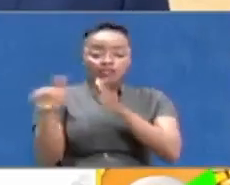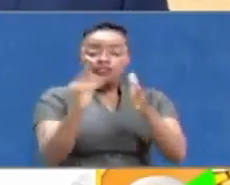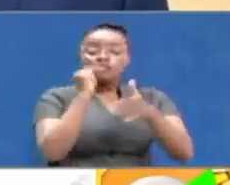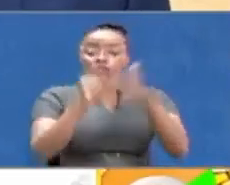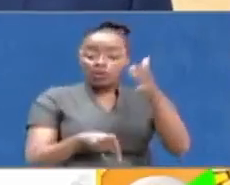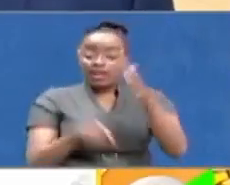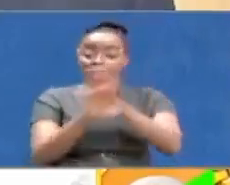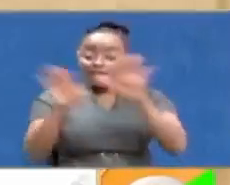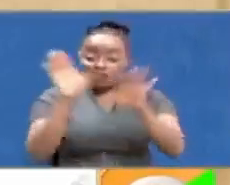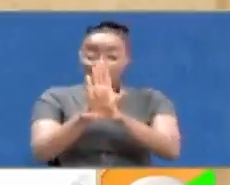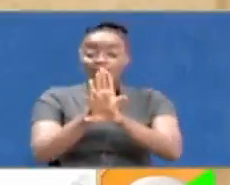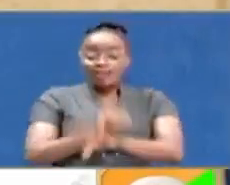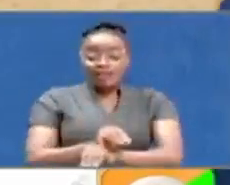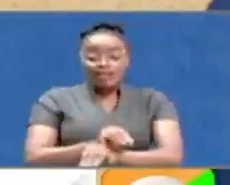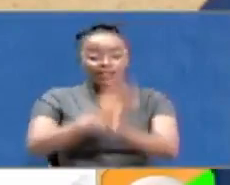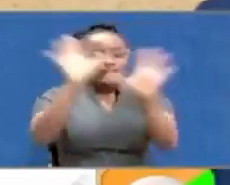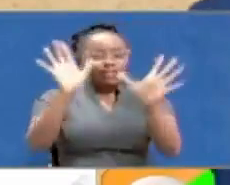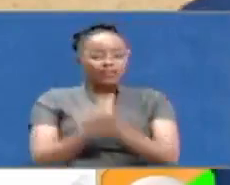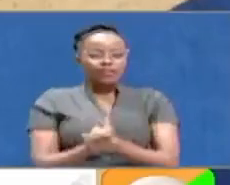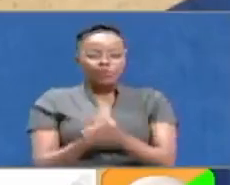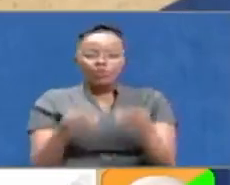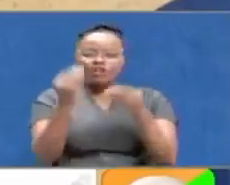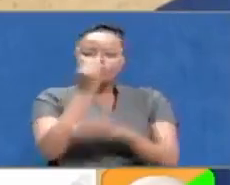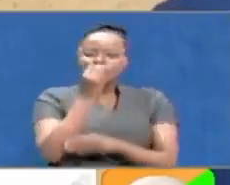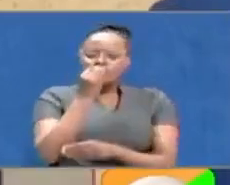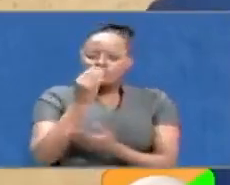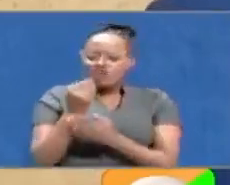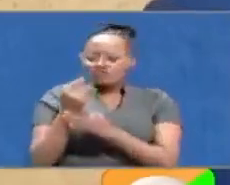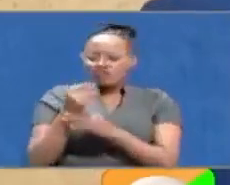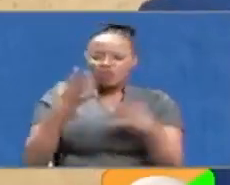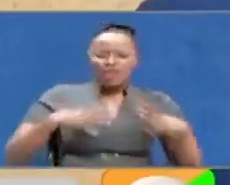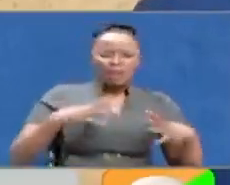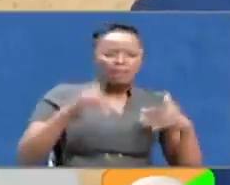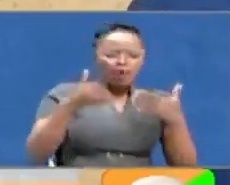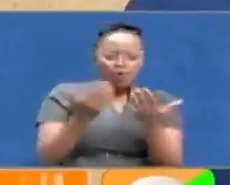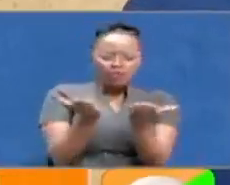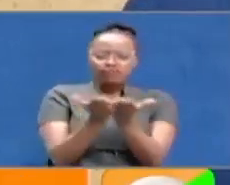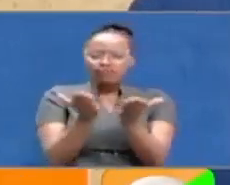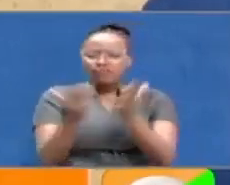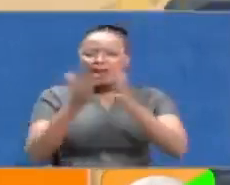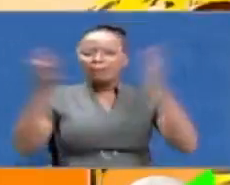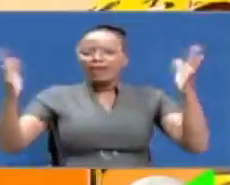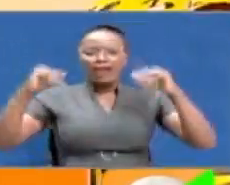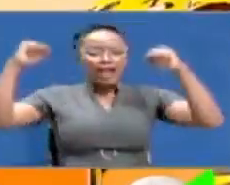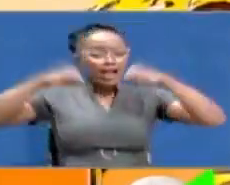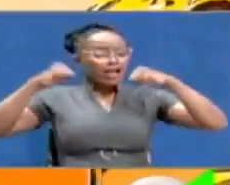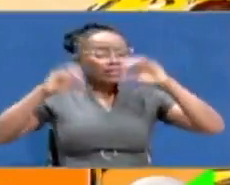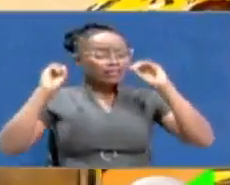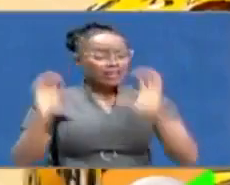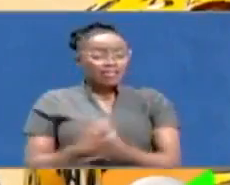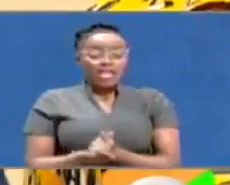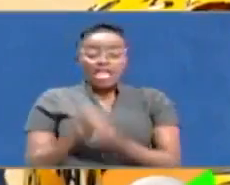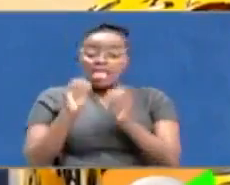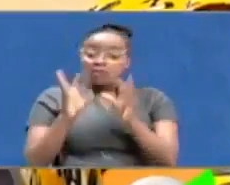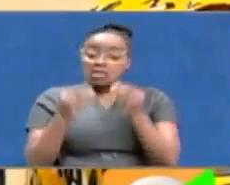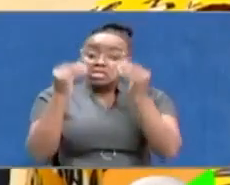mambo hakika na ukweli. Unapatia chakula kulingana na wingi wa watu ama ukubwa wa sahani? Hiyo hatutakubali hata kidogo. If they don't